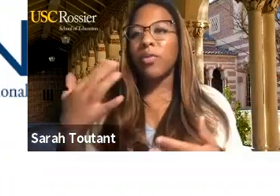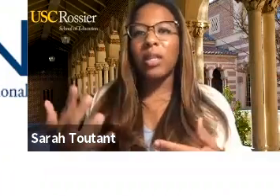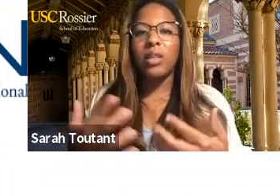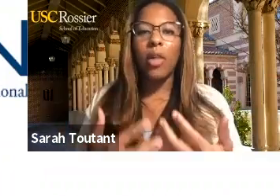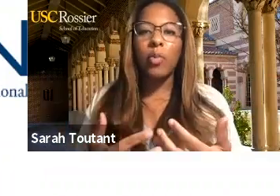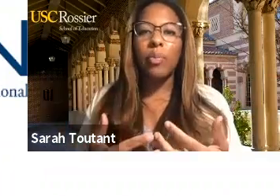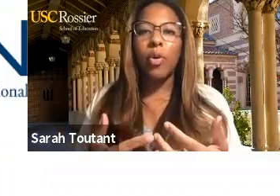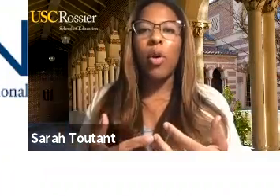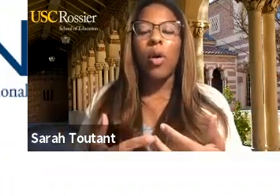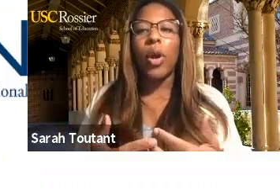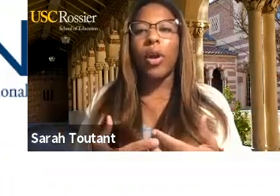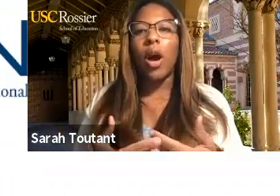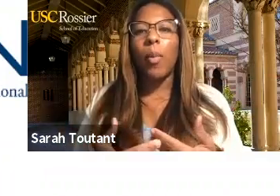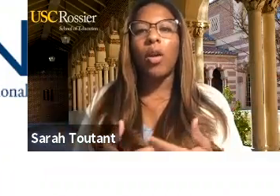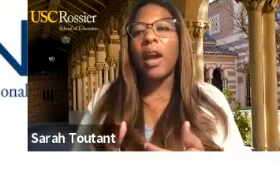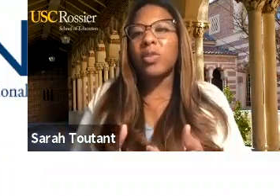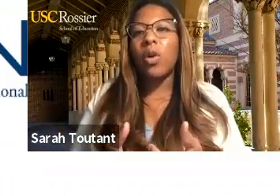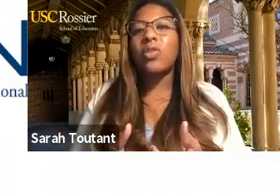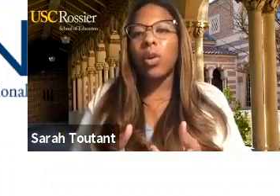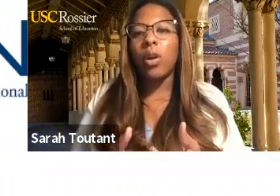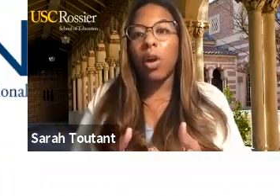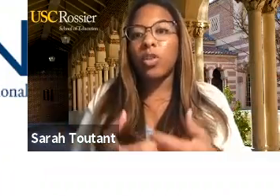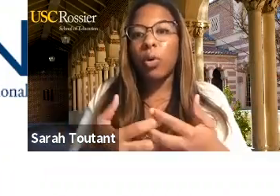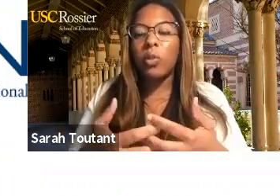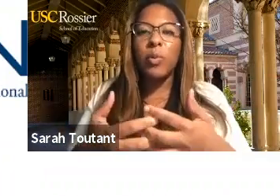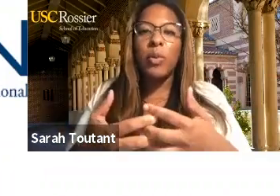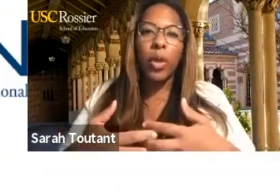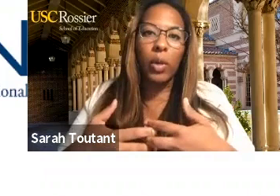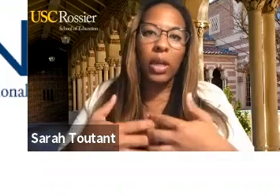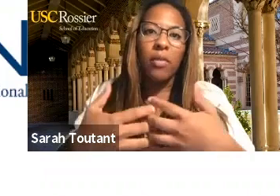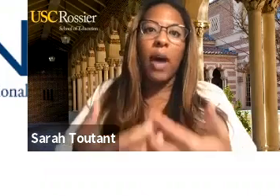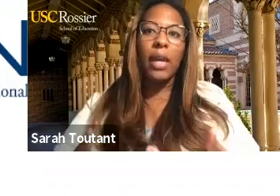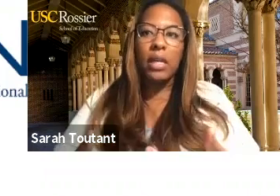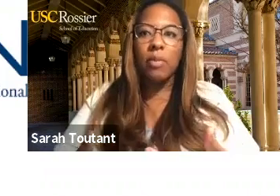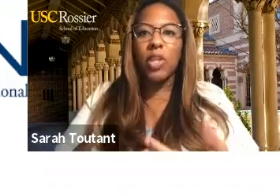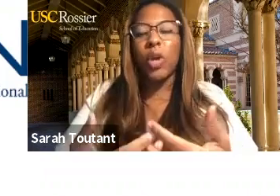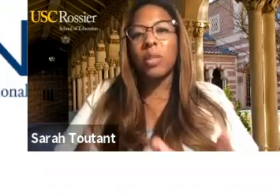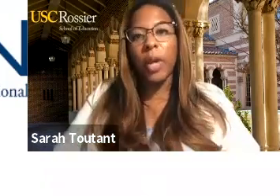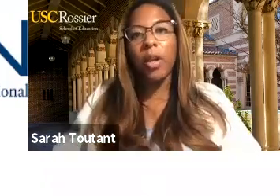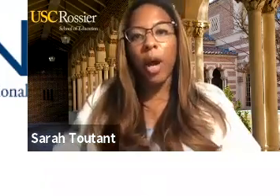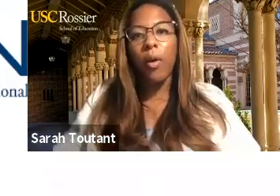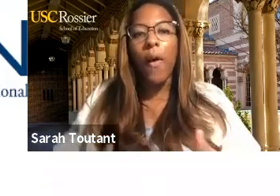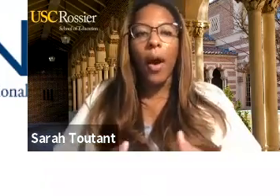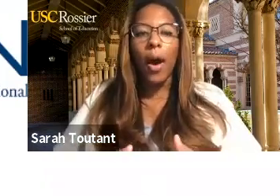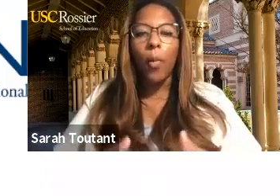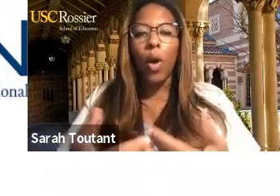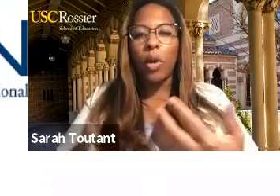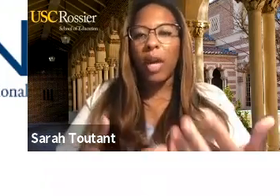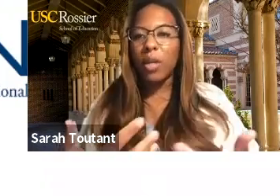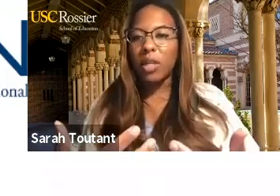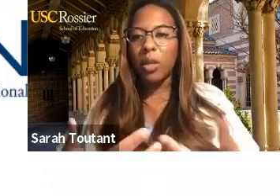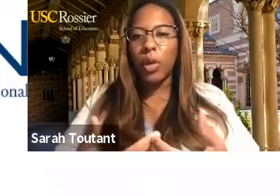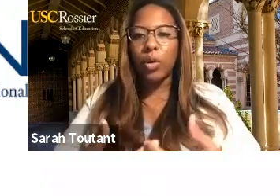and friends and other people where our advisors also are supposed to be people that we can confide in and be transparent about what